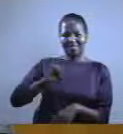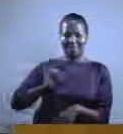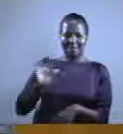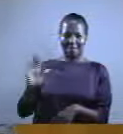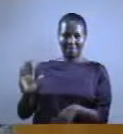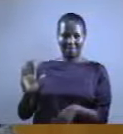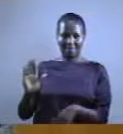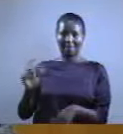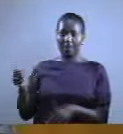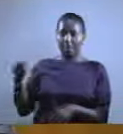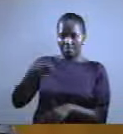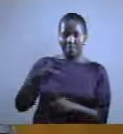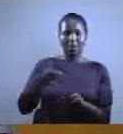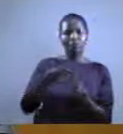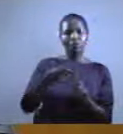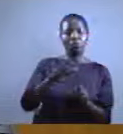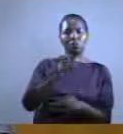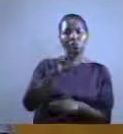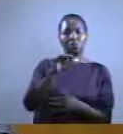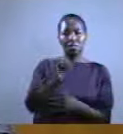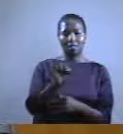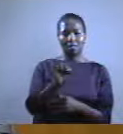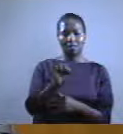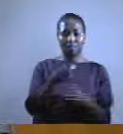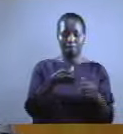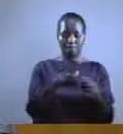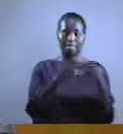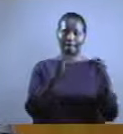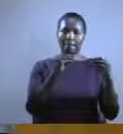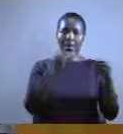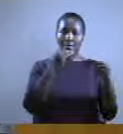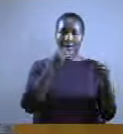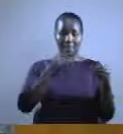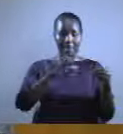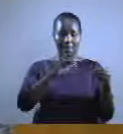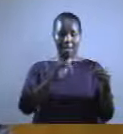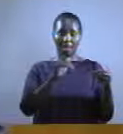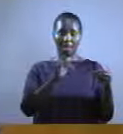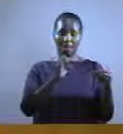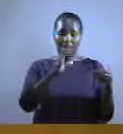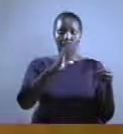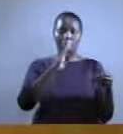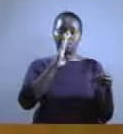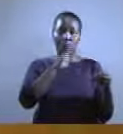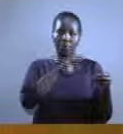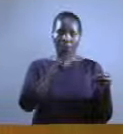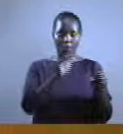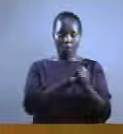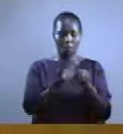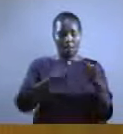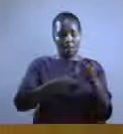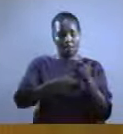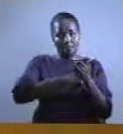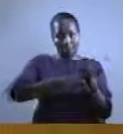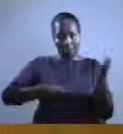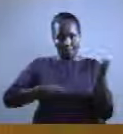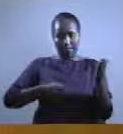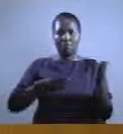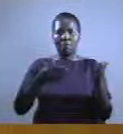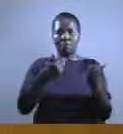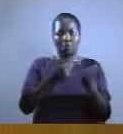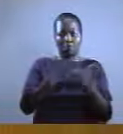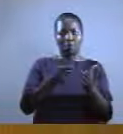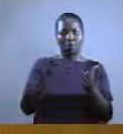of SARS. Employers that do not have a high enough PAYE liability to offset the full incentive will be allowed to